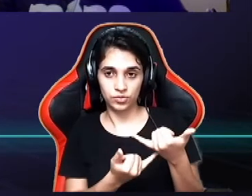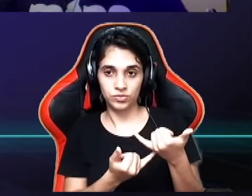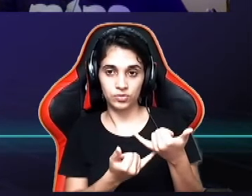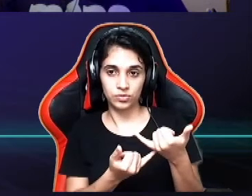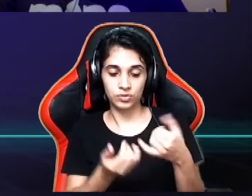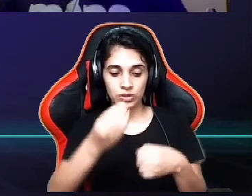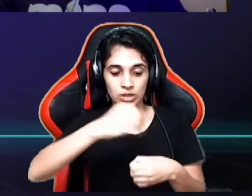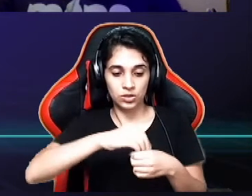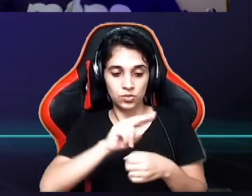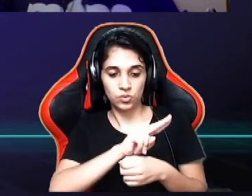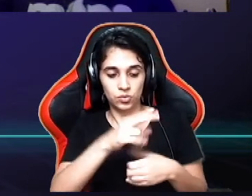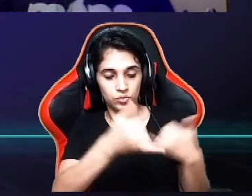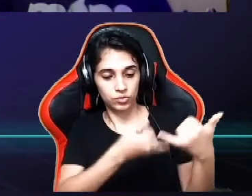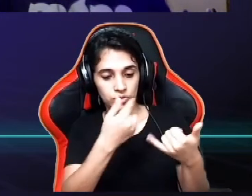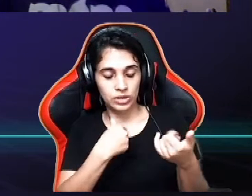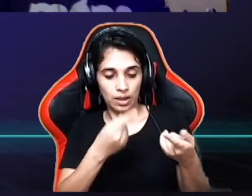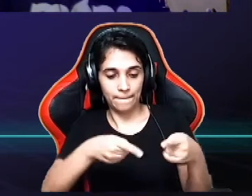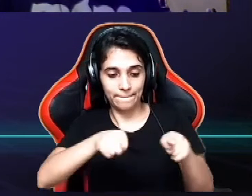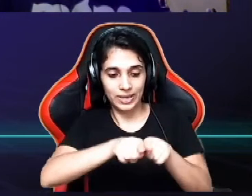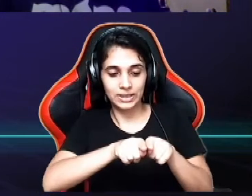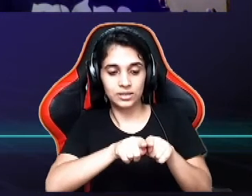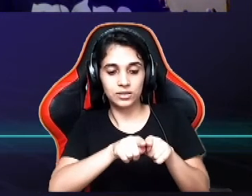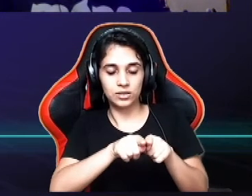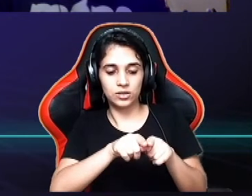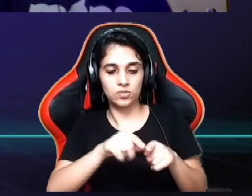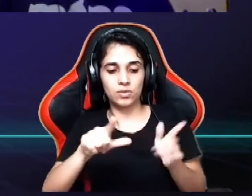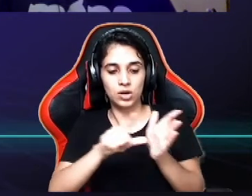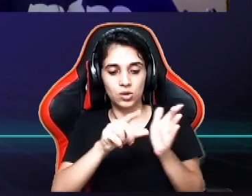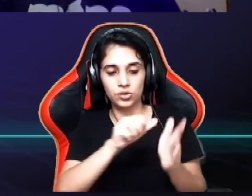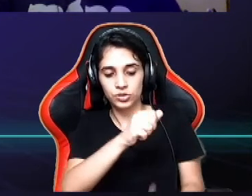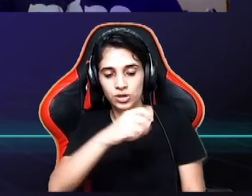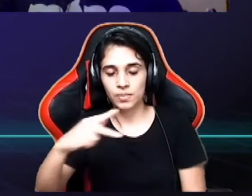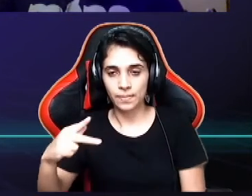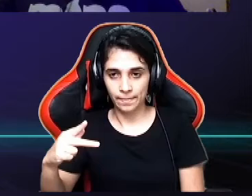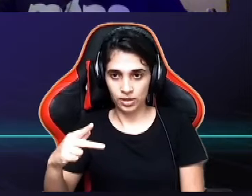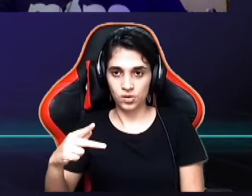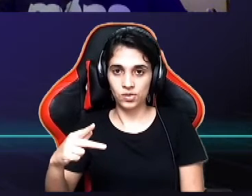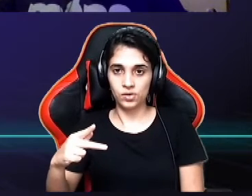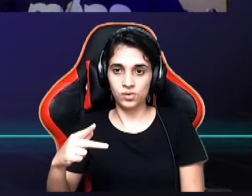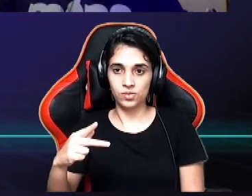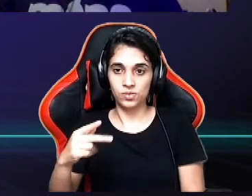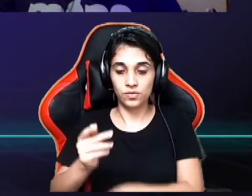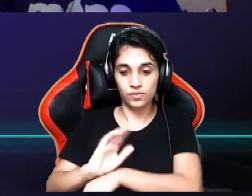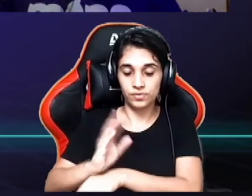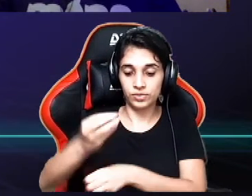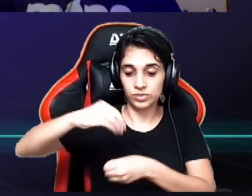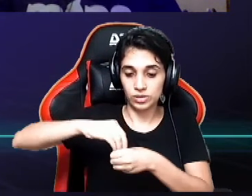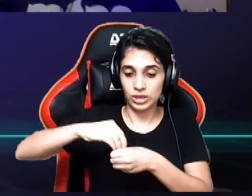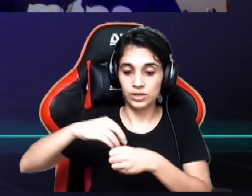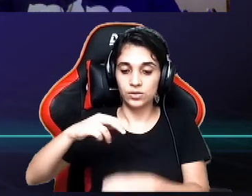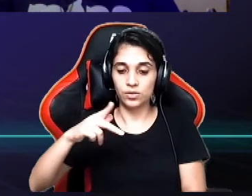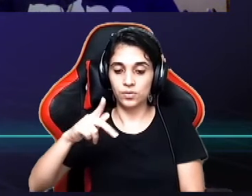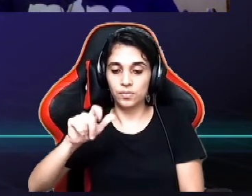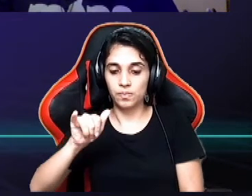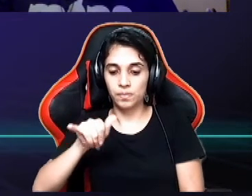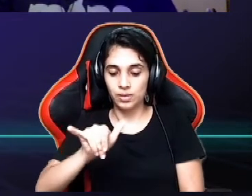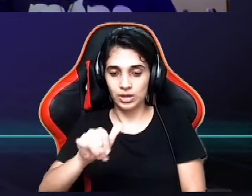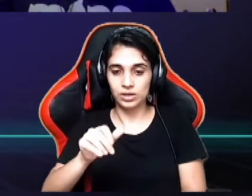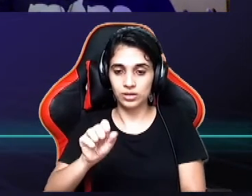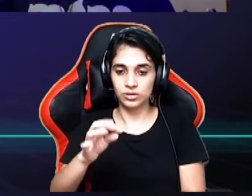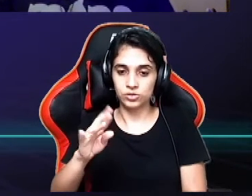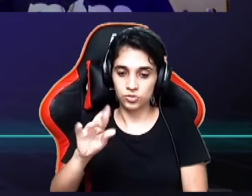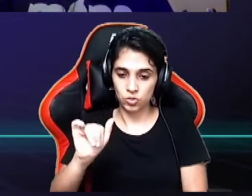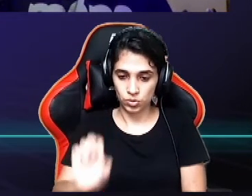in a game, having the influencer's name in the game, a partnership in the app store, getting their video in an